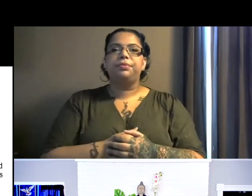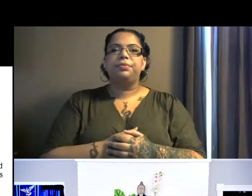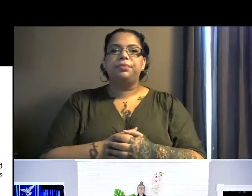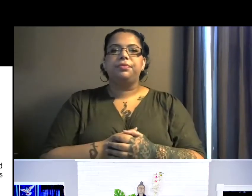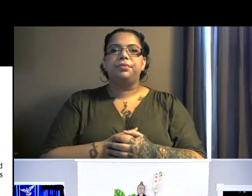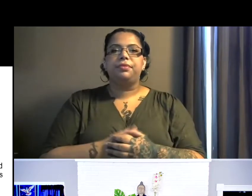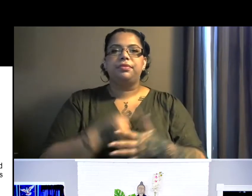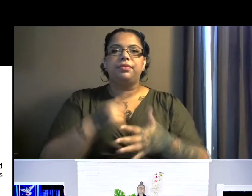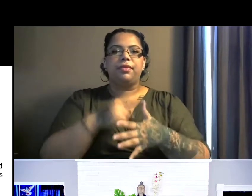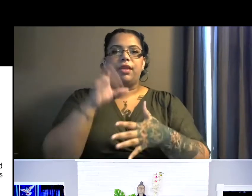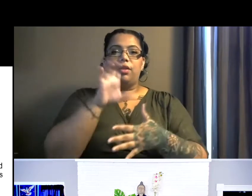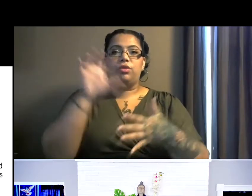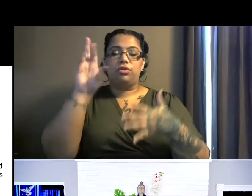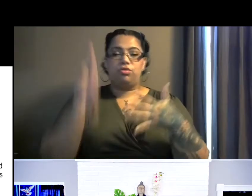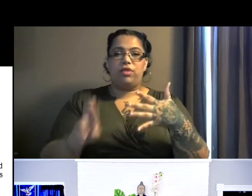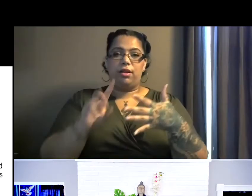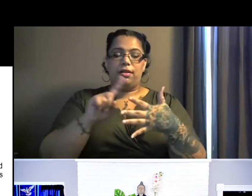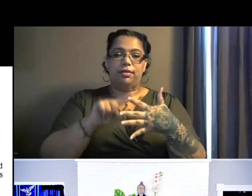Costa Rica,